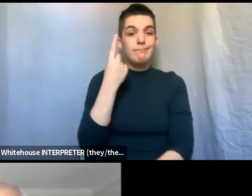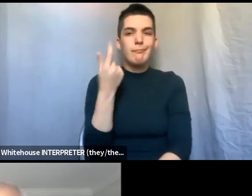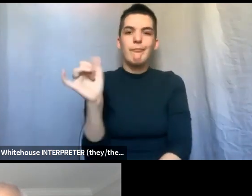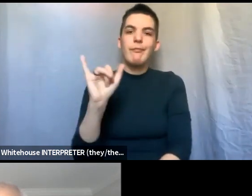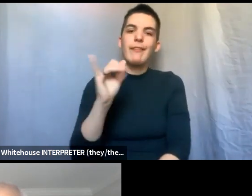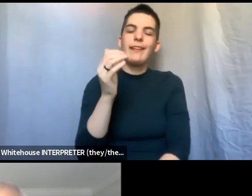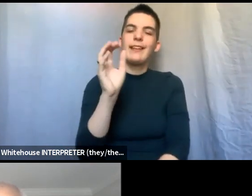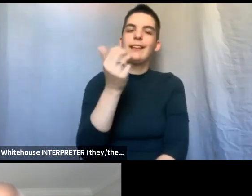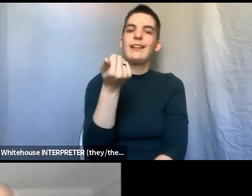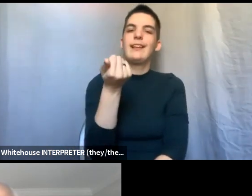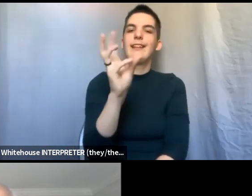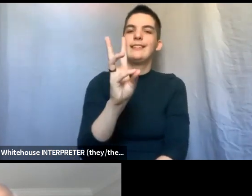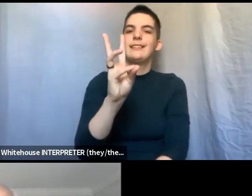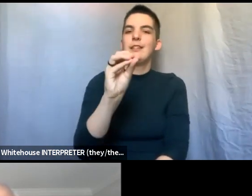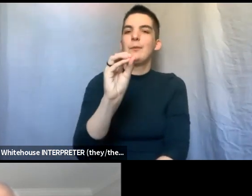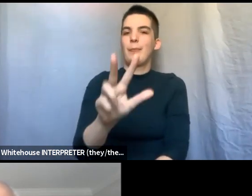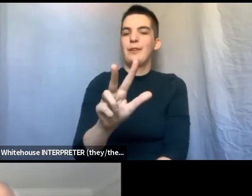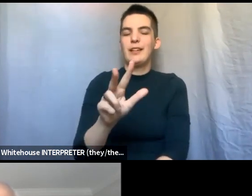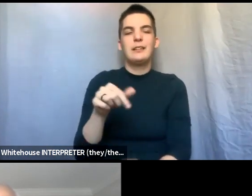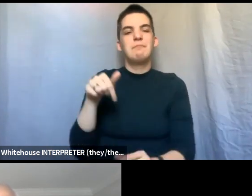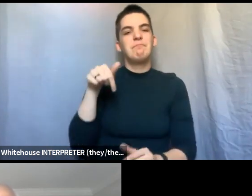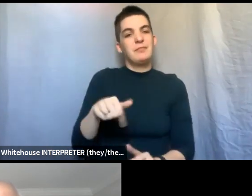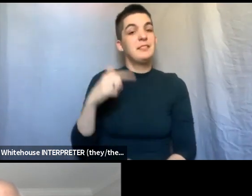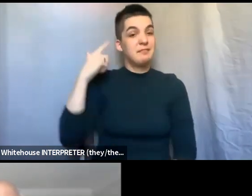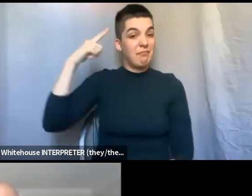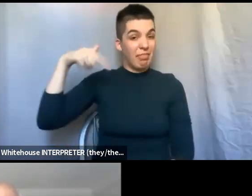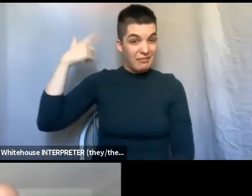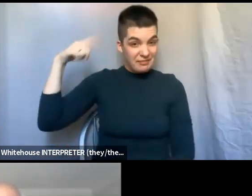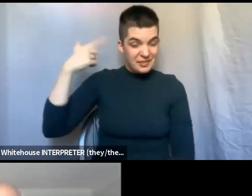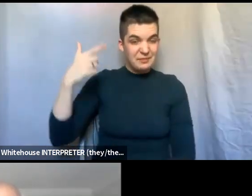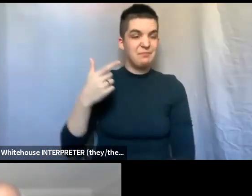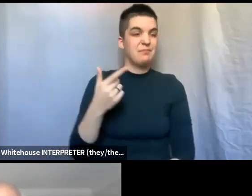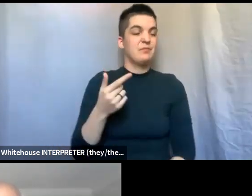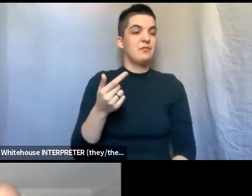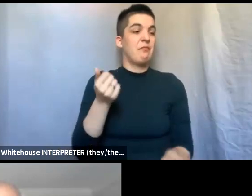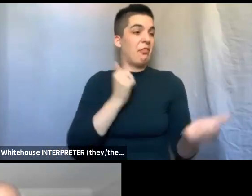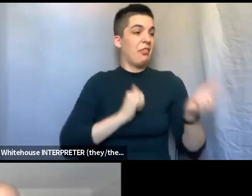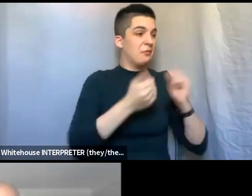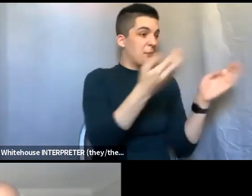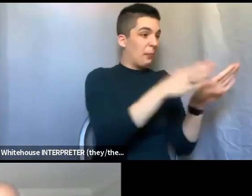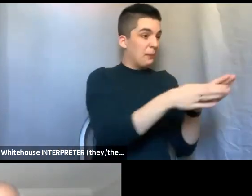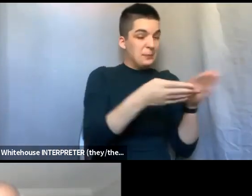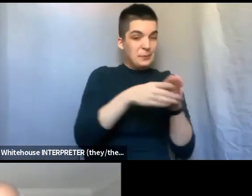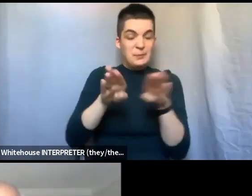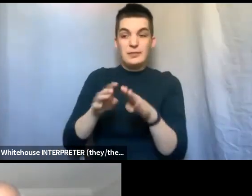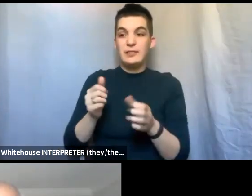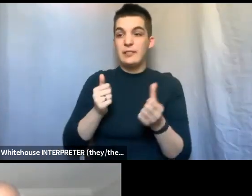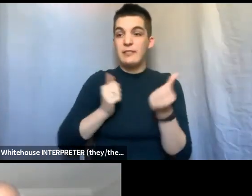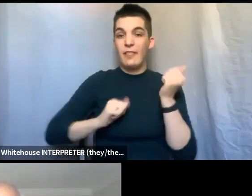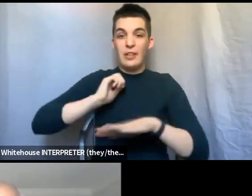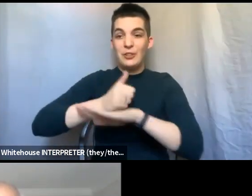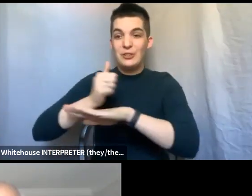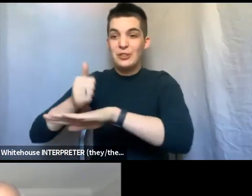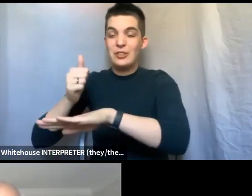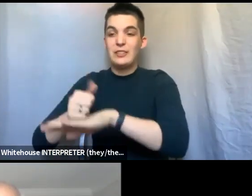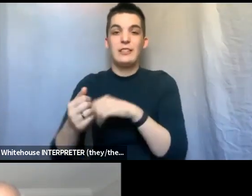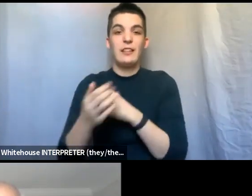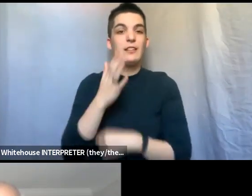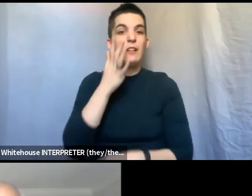The theaters are closed. The companies are in the countryside. Look back at what